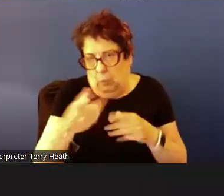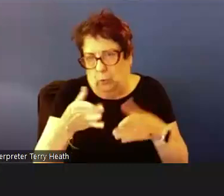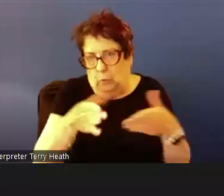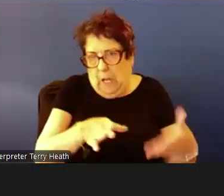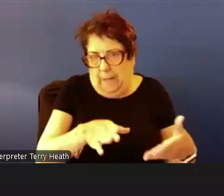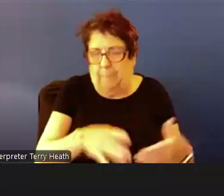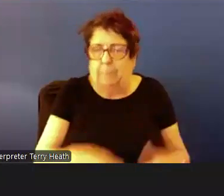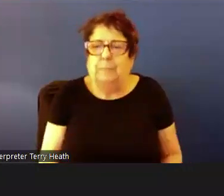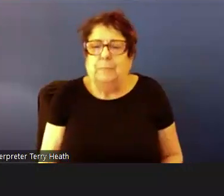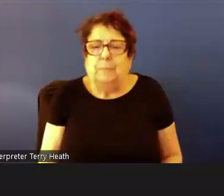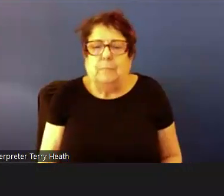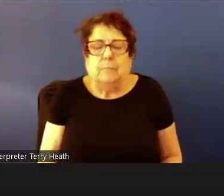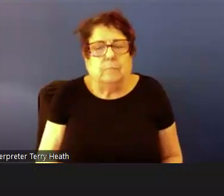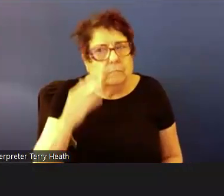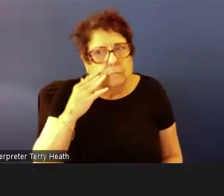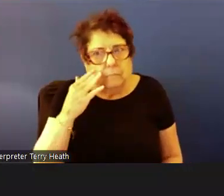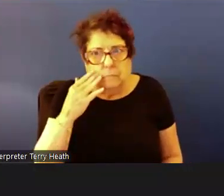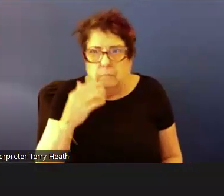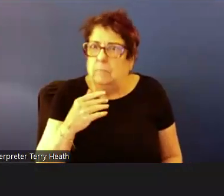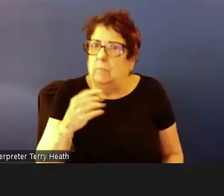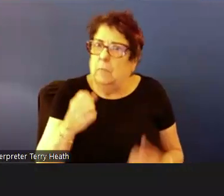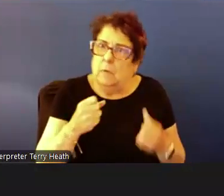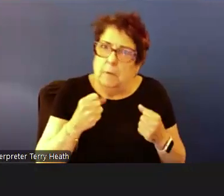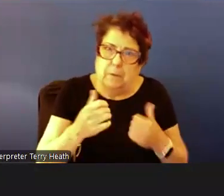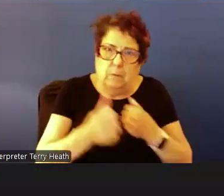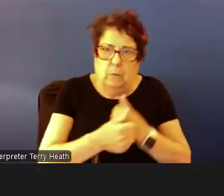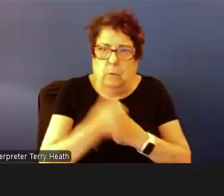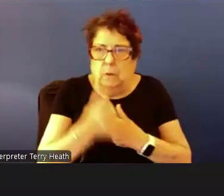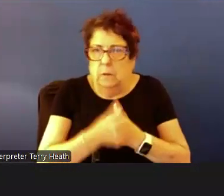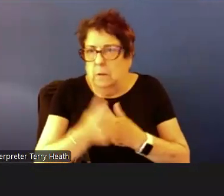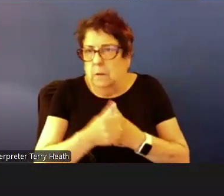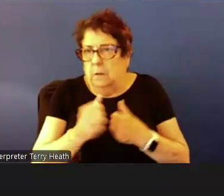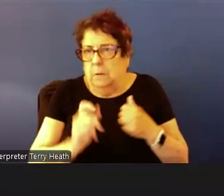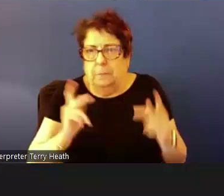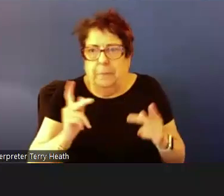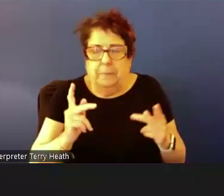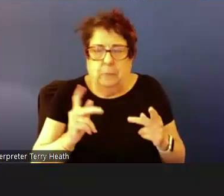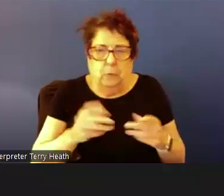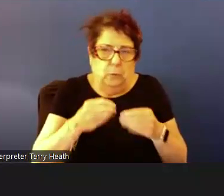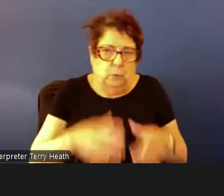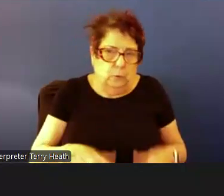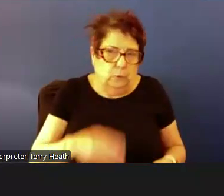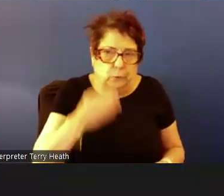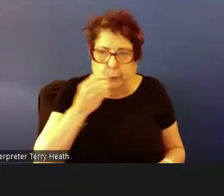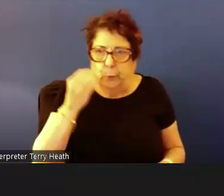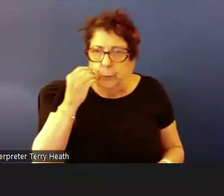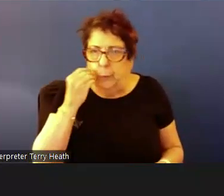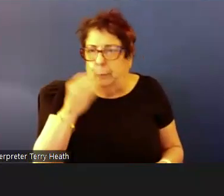their homes or losing their equity through reverse mortgages and predatory lending. In terms of the resources,